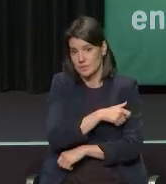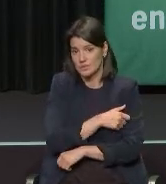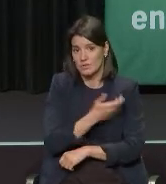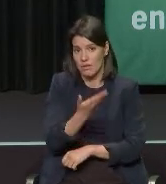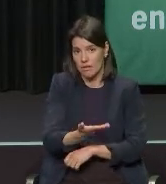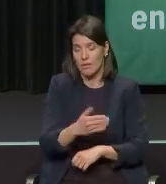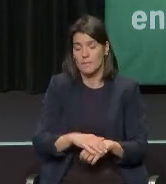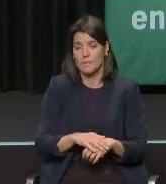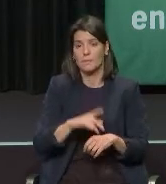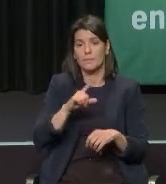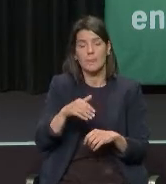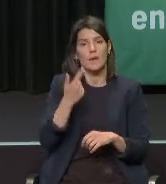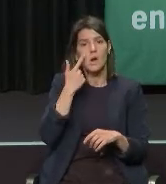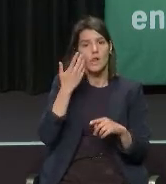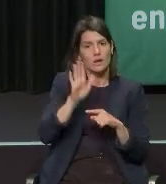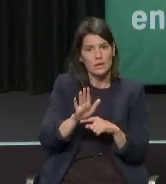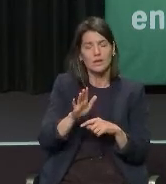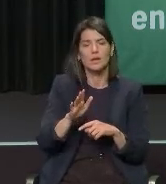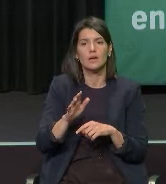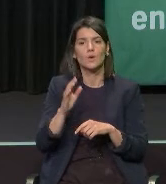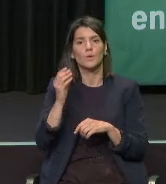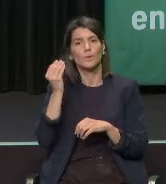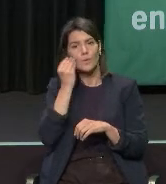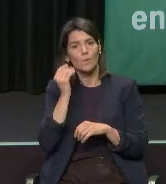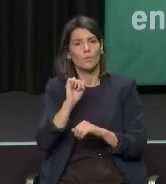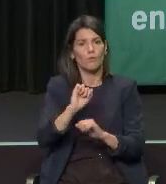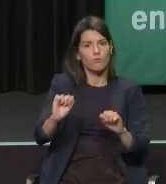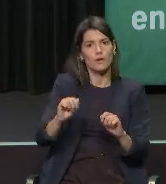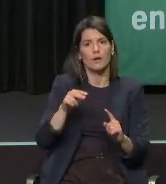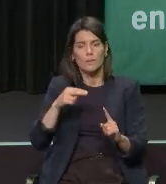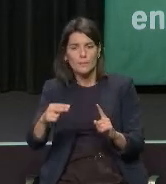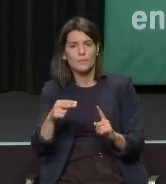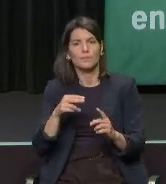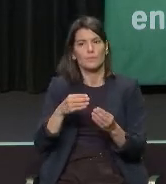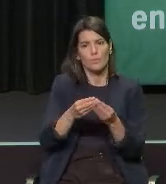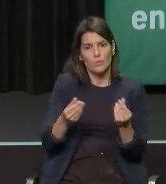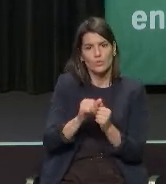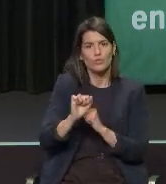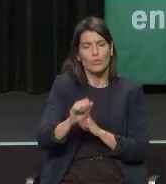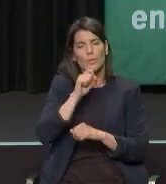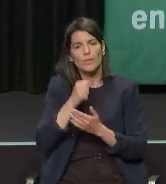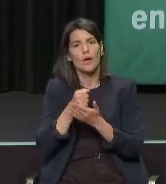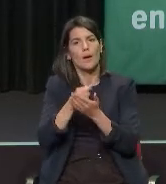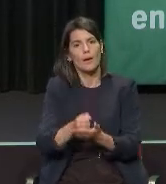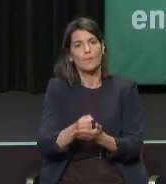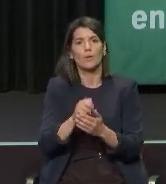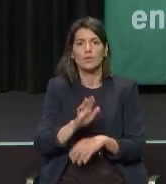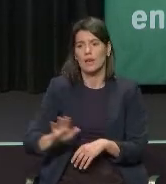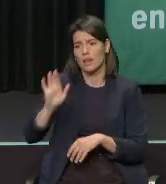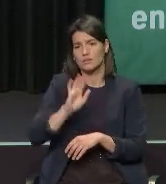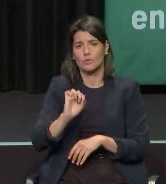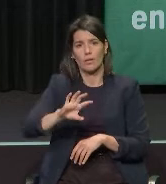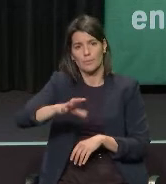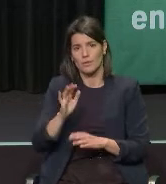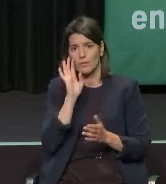be demonstrating and showing how they envision that their products can be used to support the national inventories and